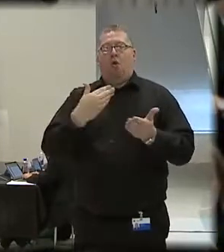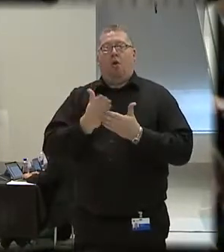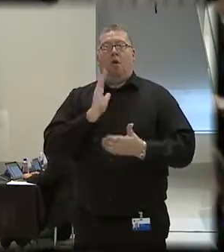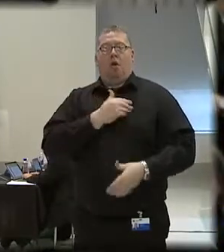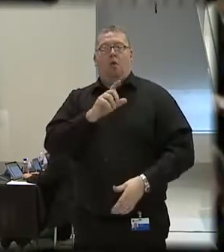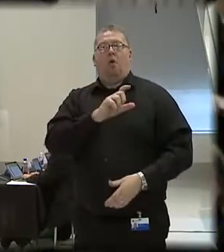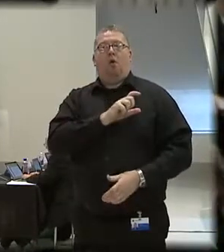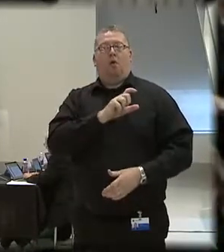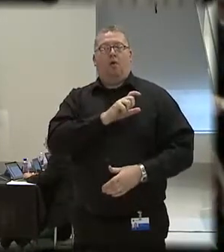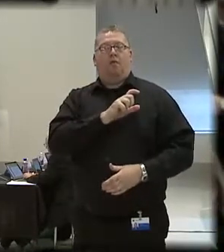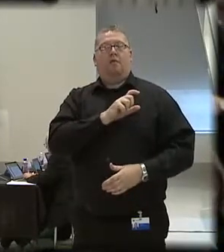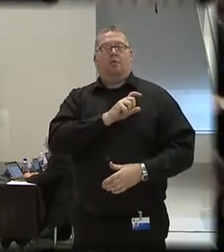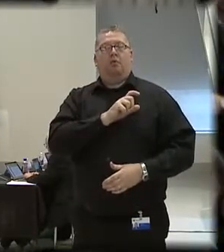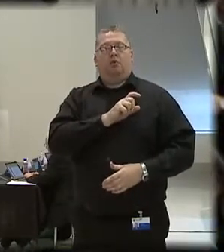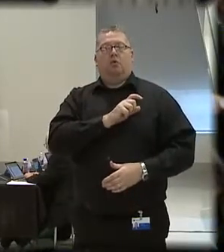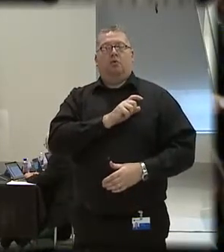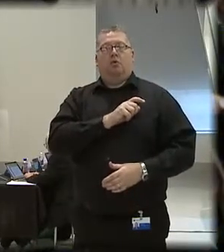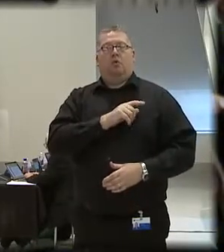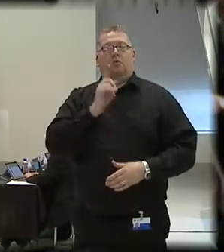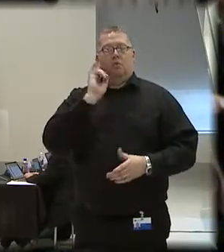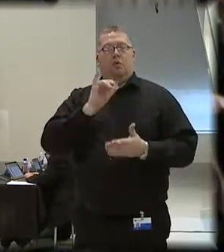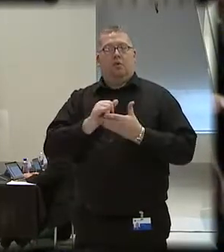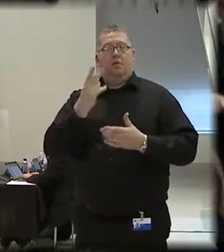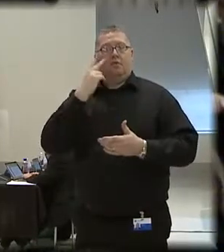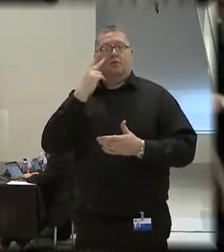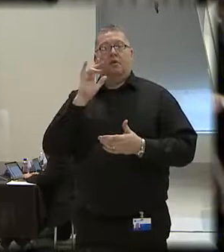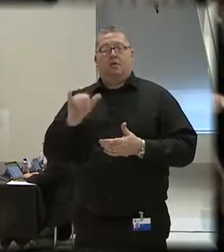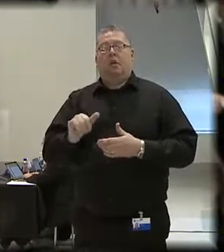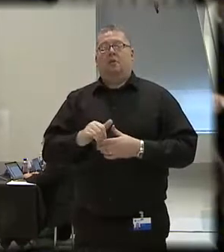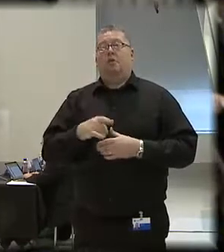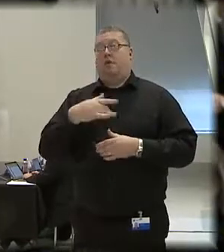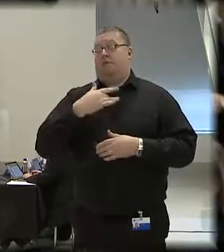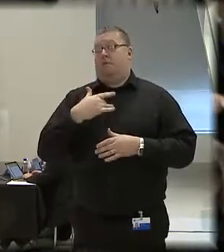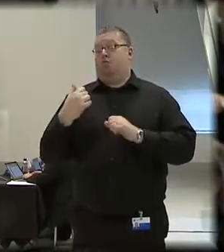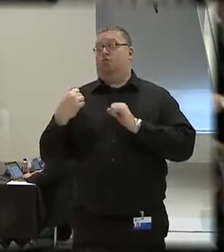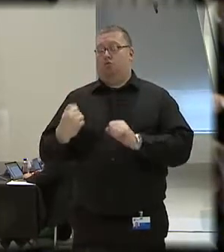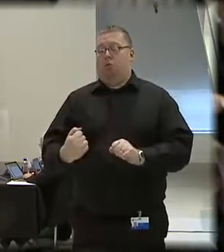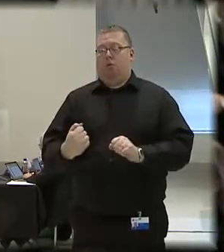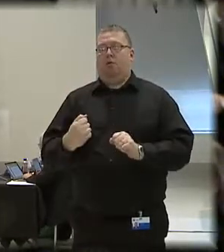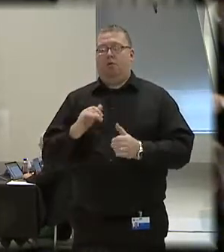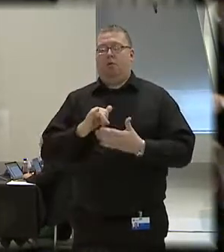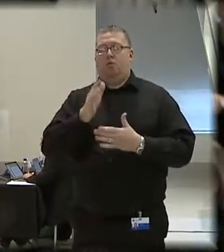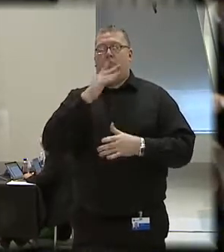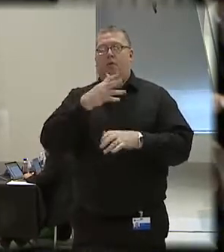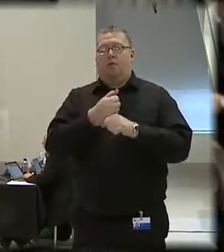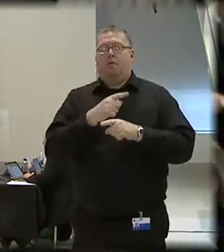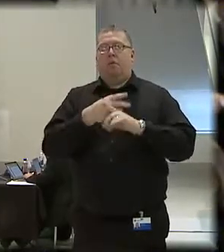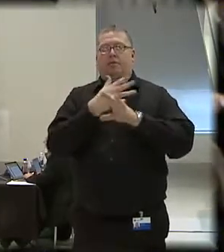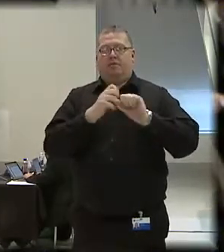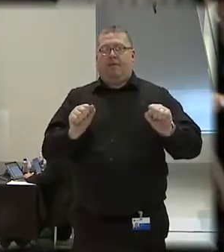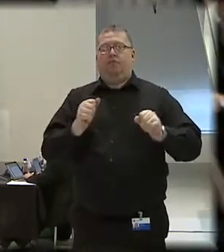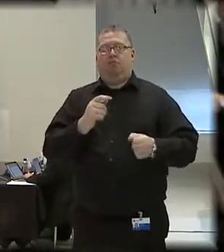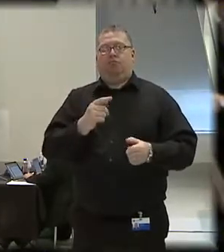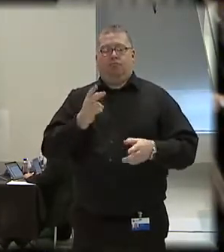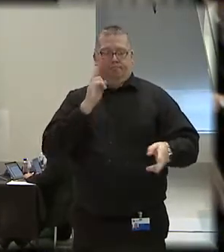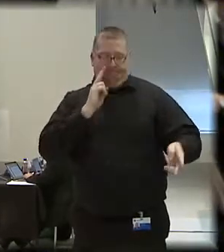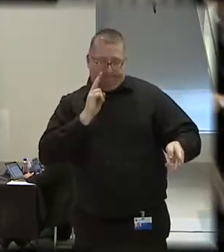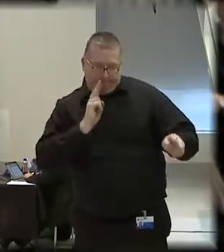standard that our officers uphold. We strongly feel they should receive the same treatment when they are being